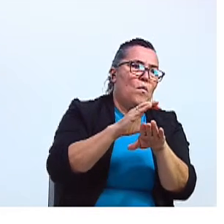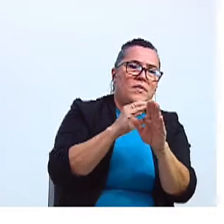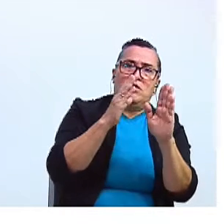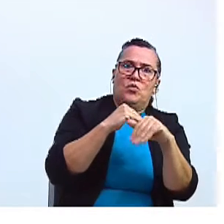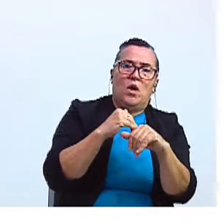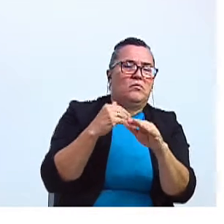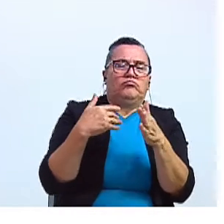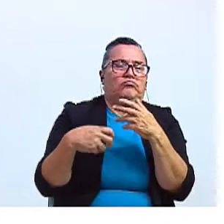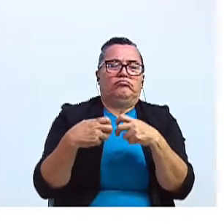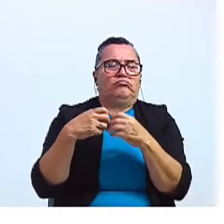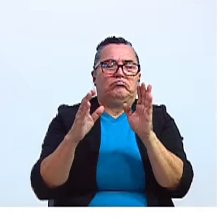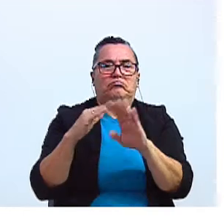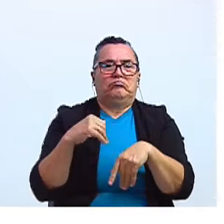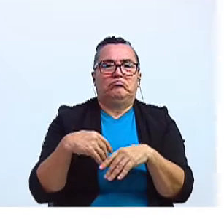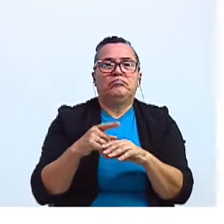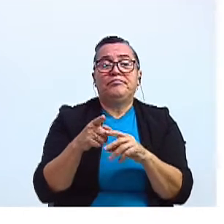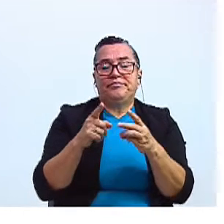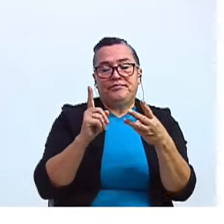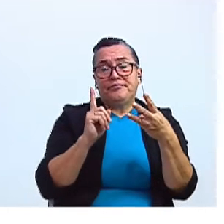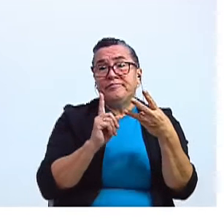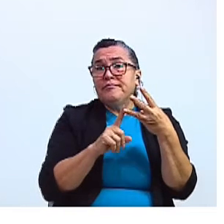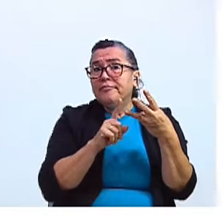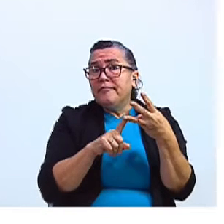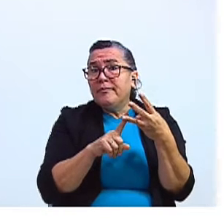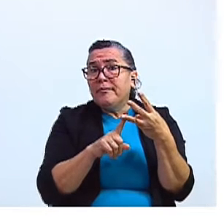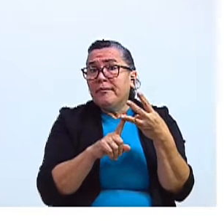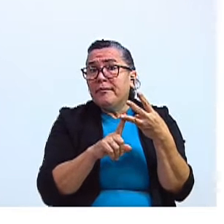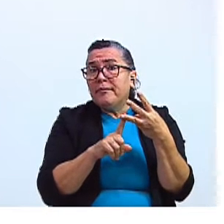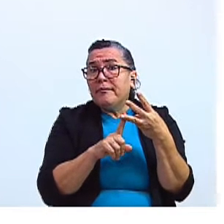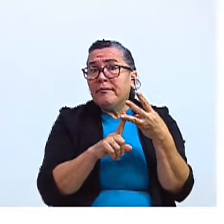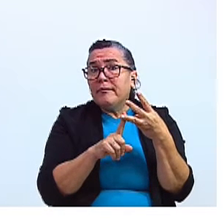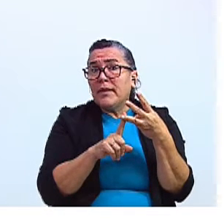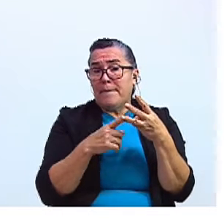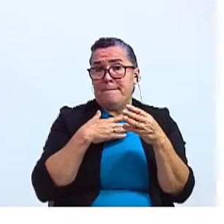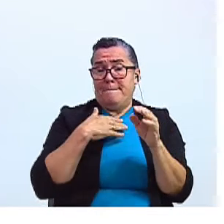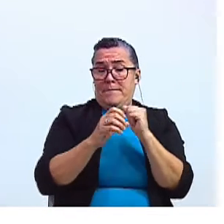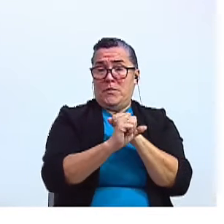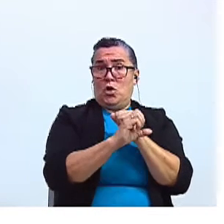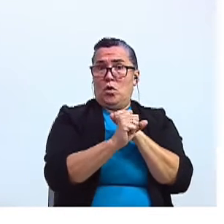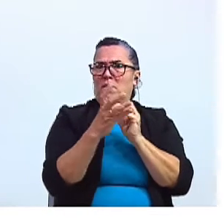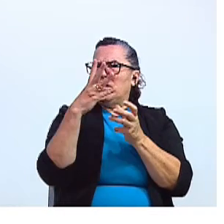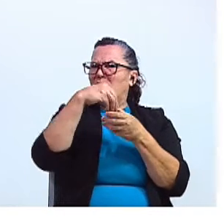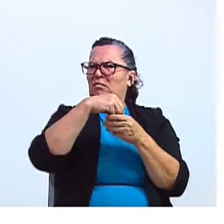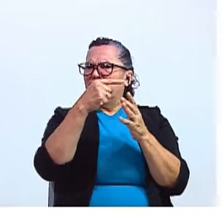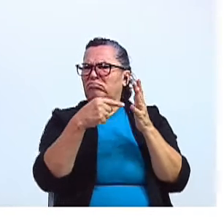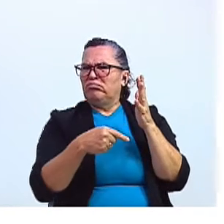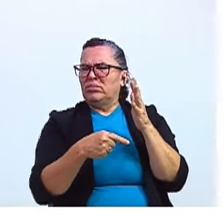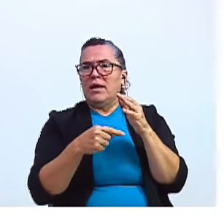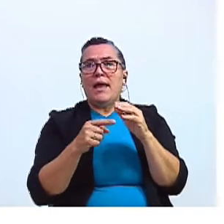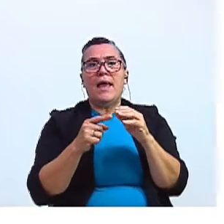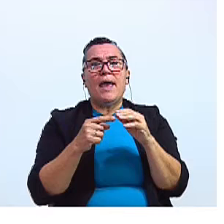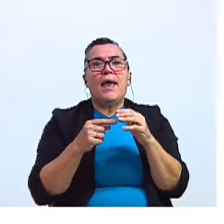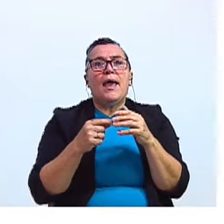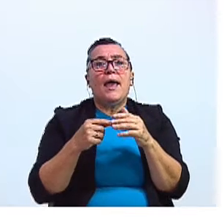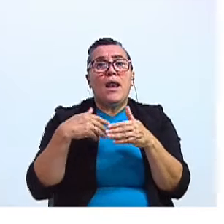house, don't worry about that. So, does my commercial includes all the